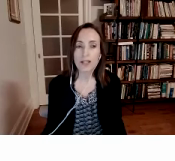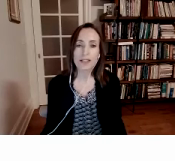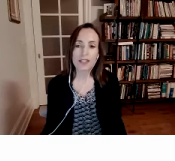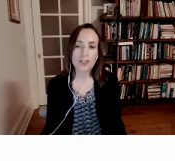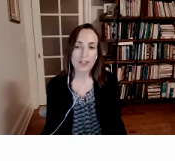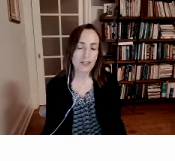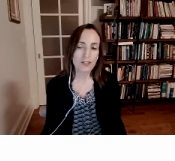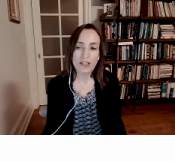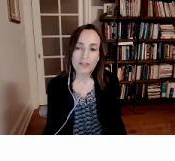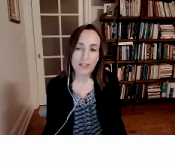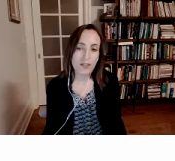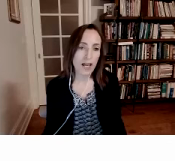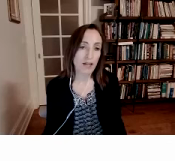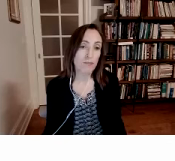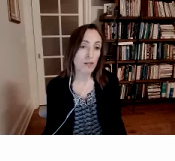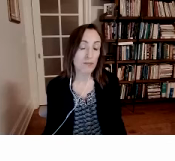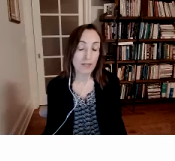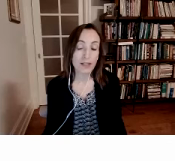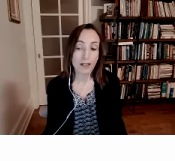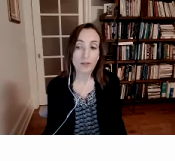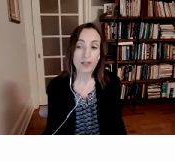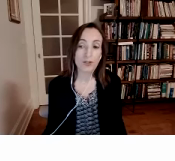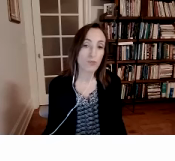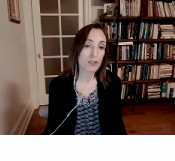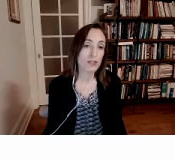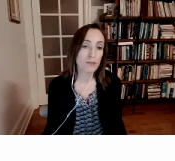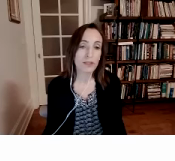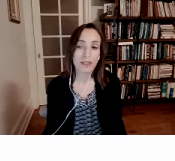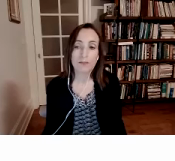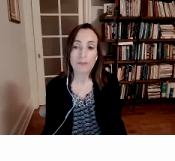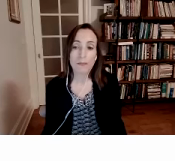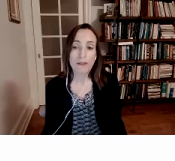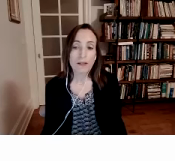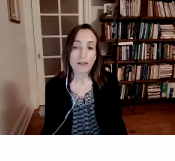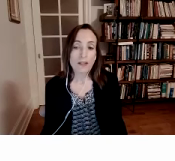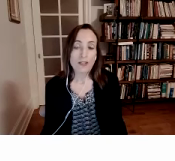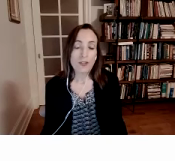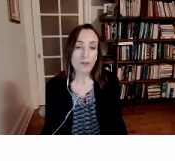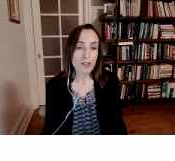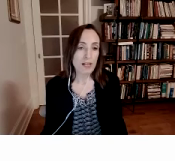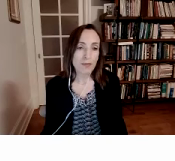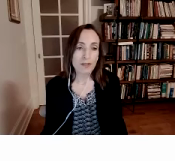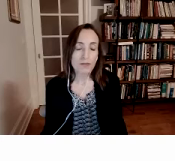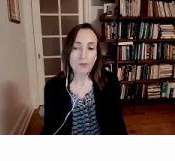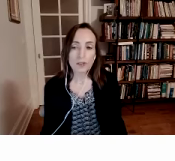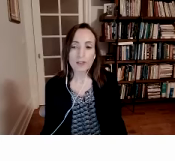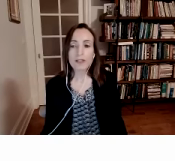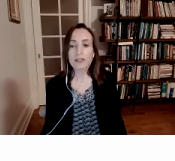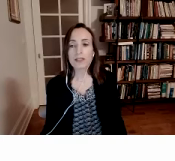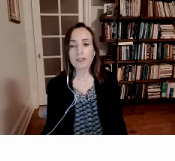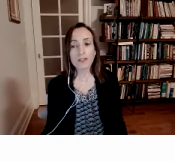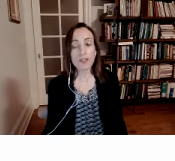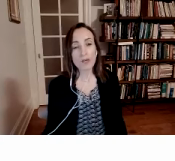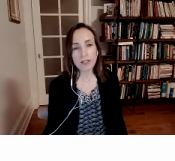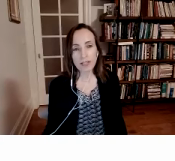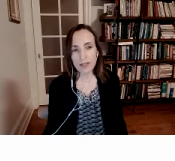focus condition, its givenness, and other measures of predictability. So for example, if a word in